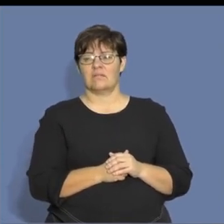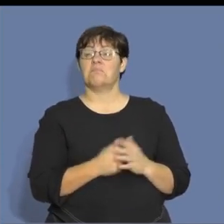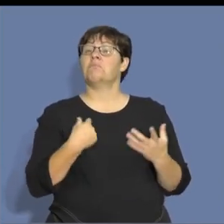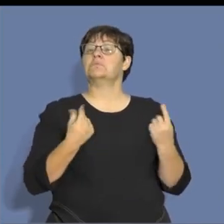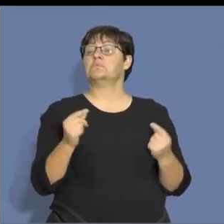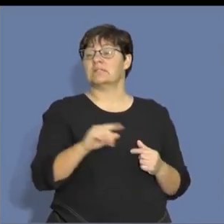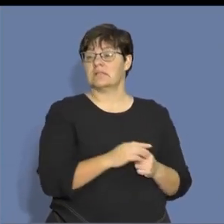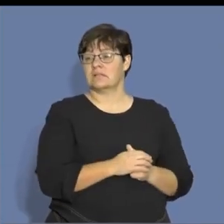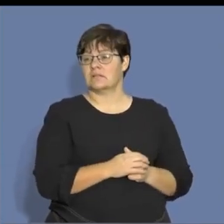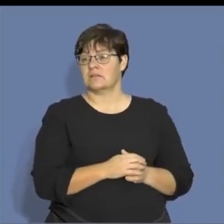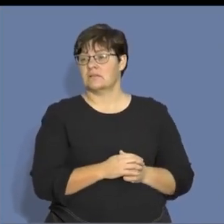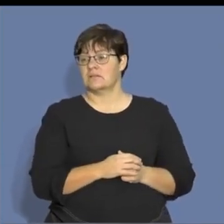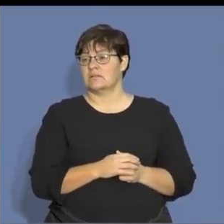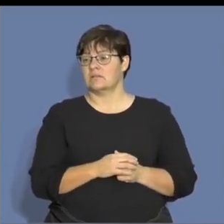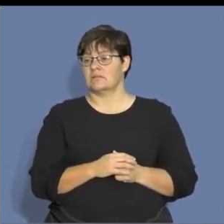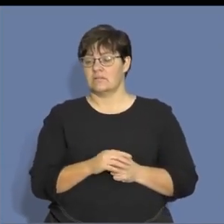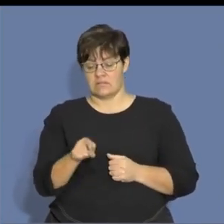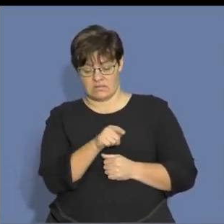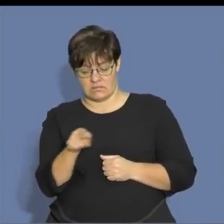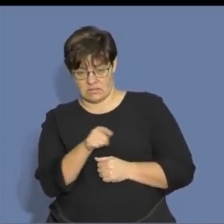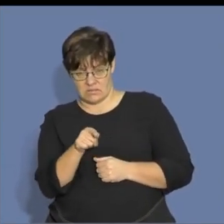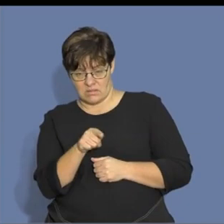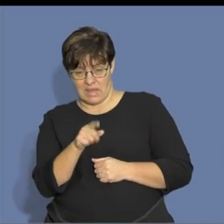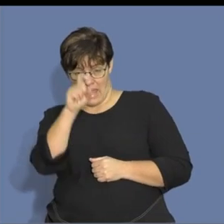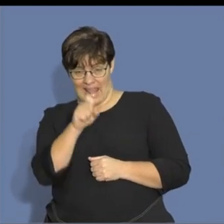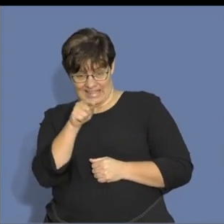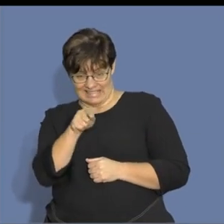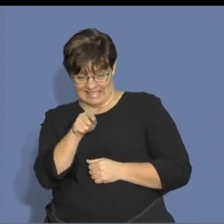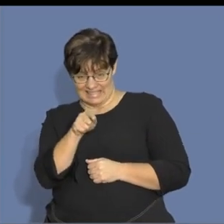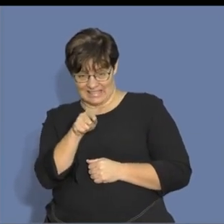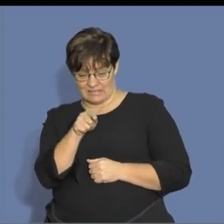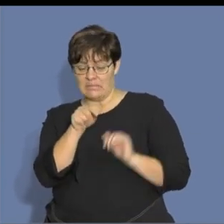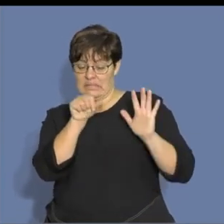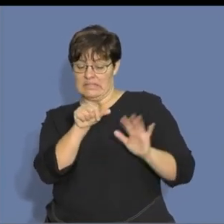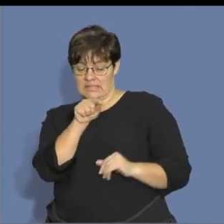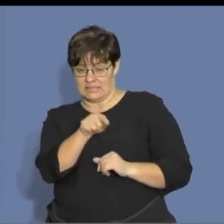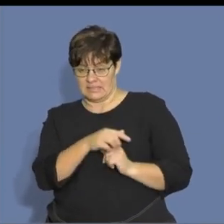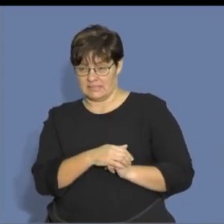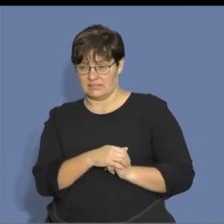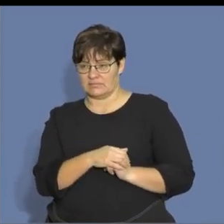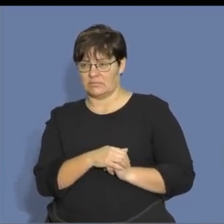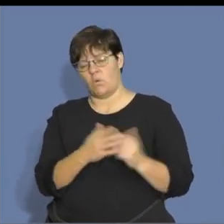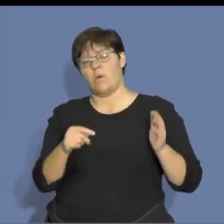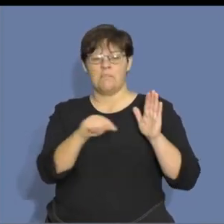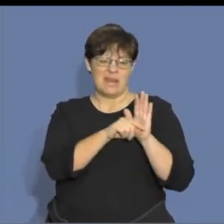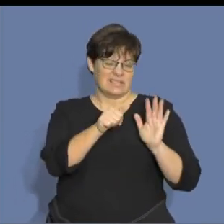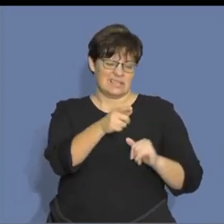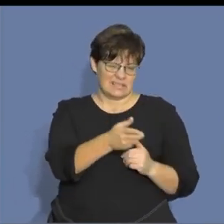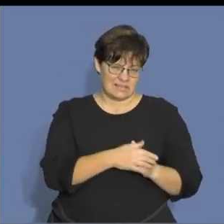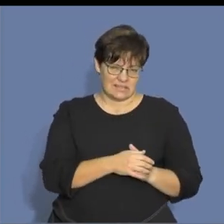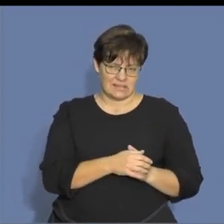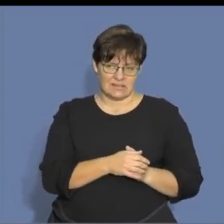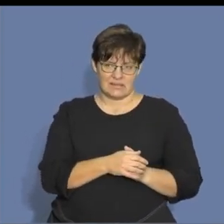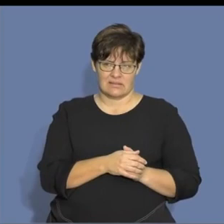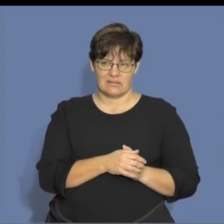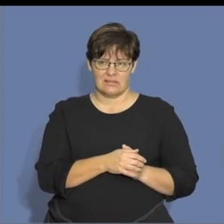went and we took the coefficient of X, which is 6, well, minus 6 in this case, but we're just